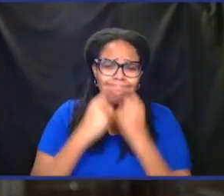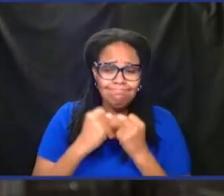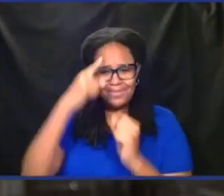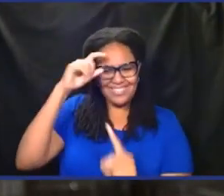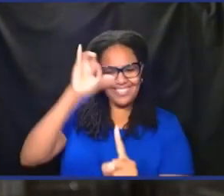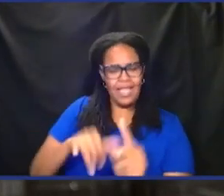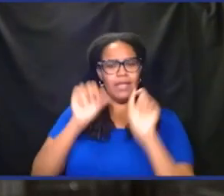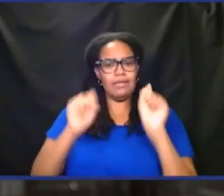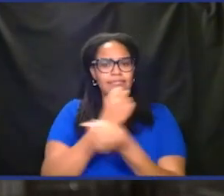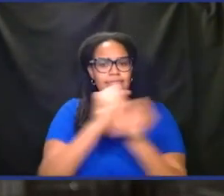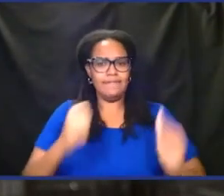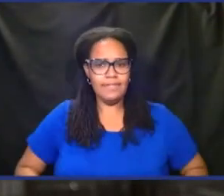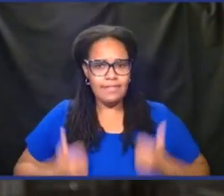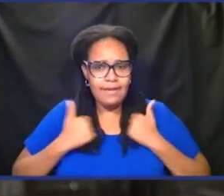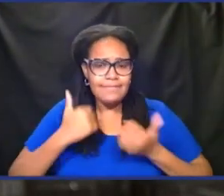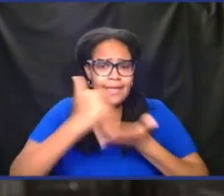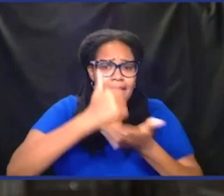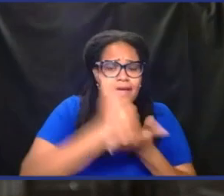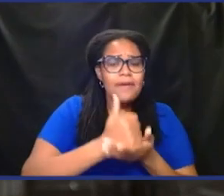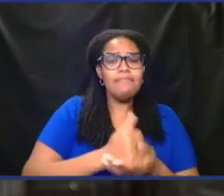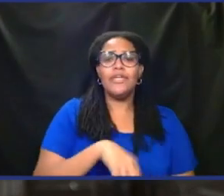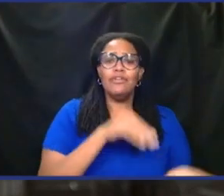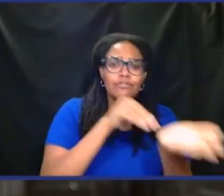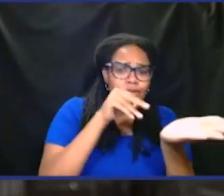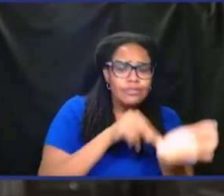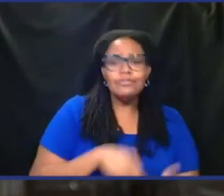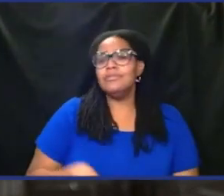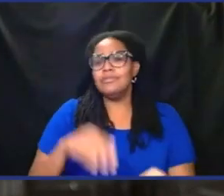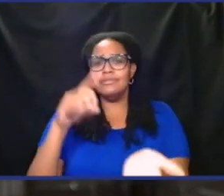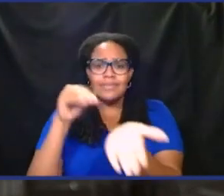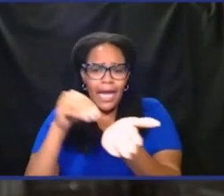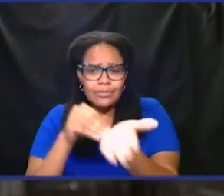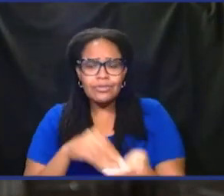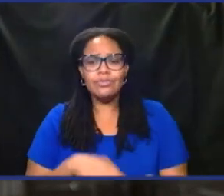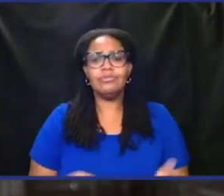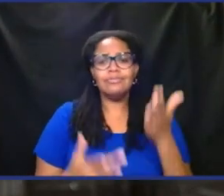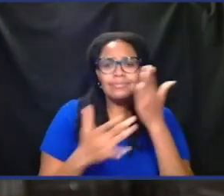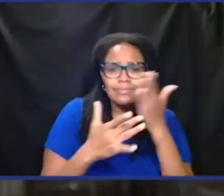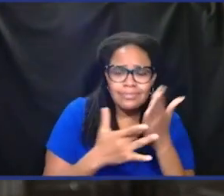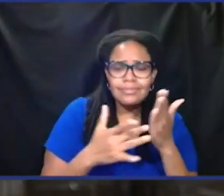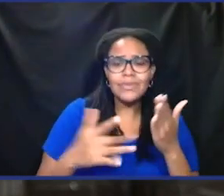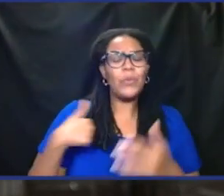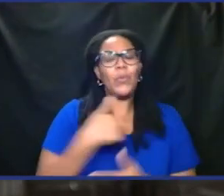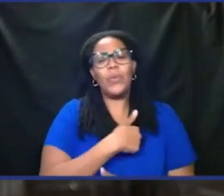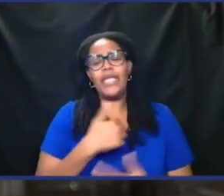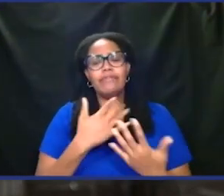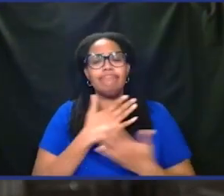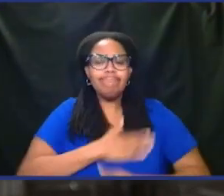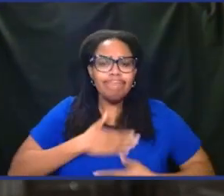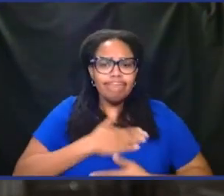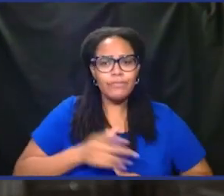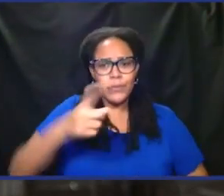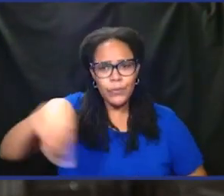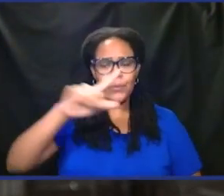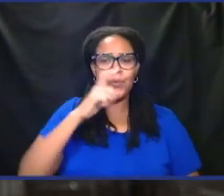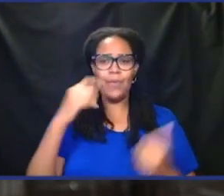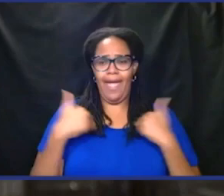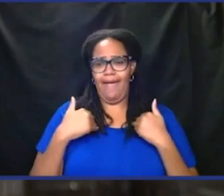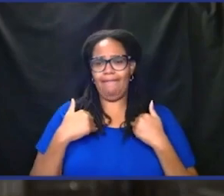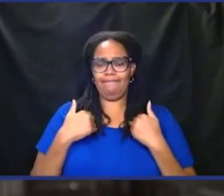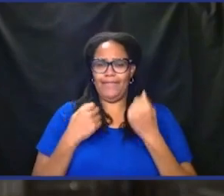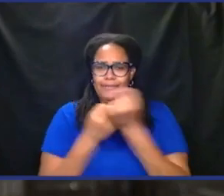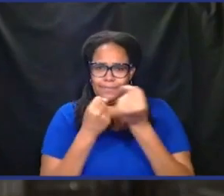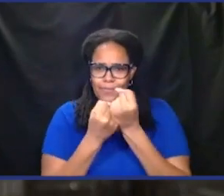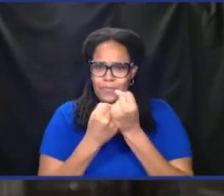helpers, frontline nurses, doctors, and technicians. And we're so appreciative to those who have our back, folks like